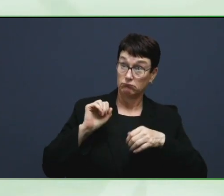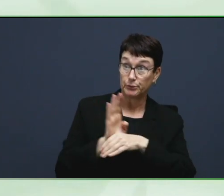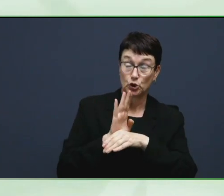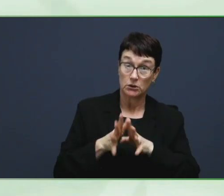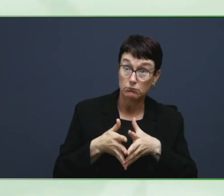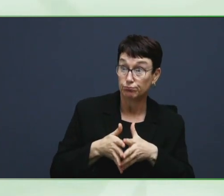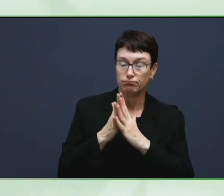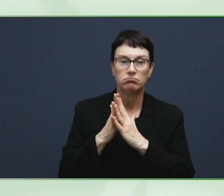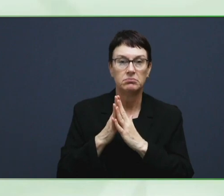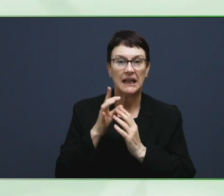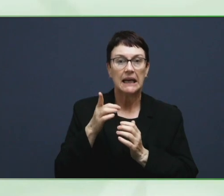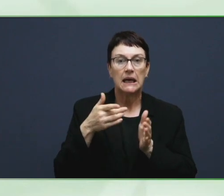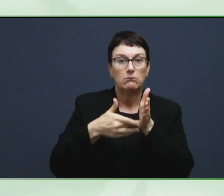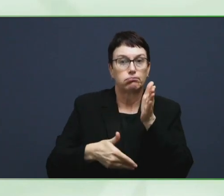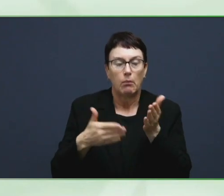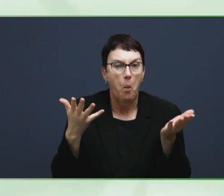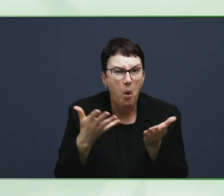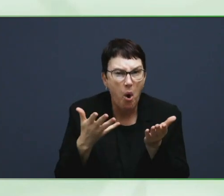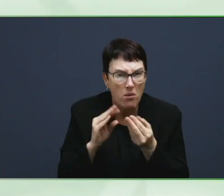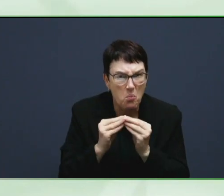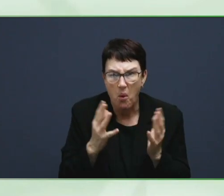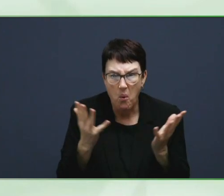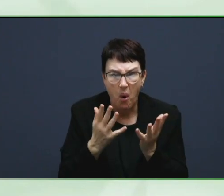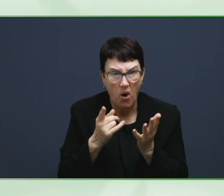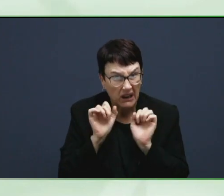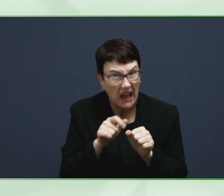Oh God, it's a very good question